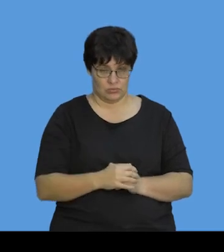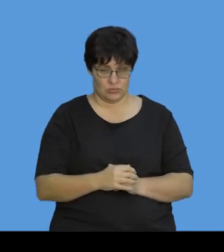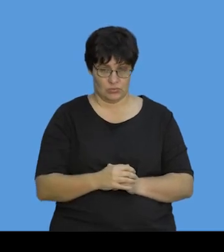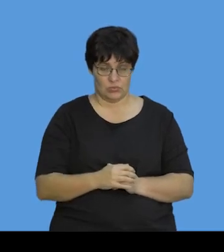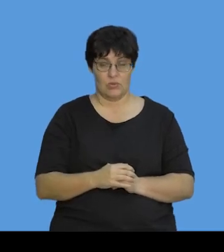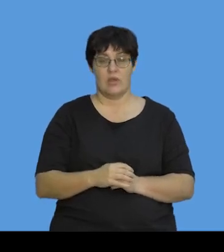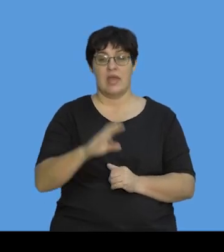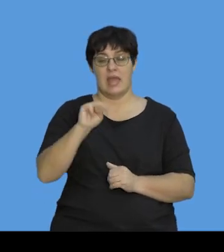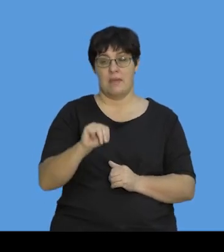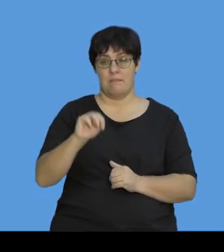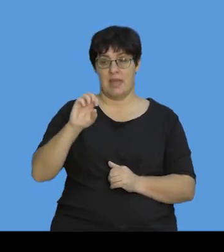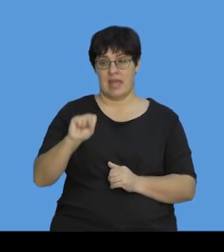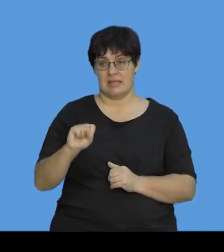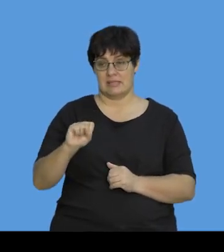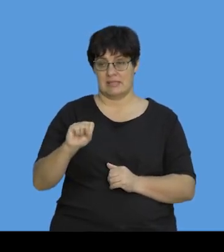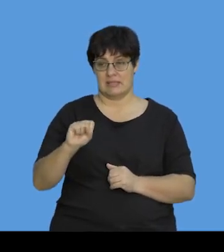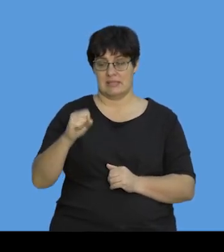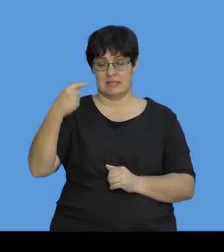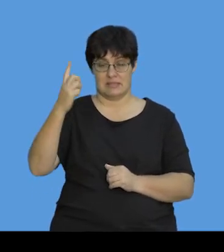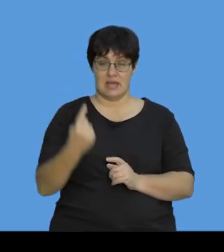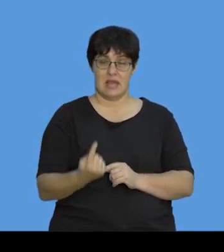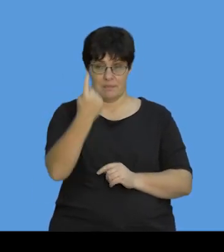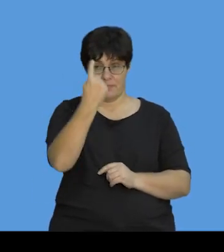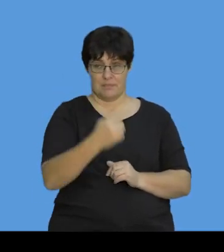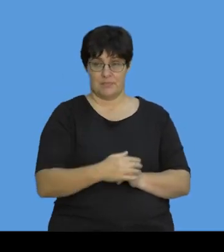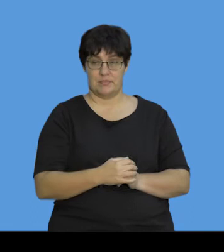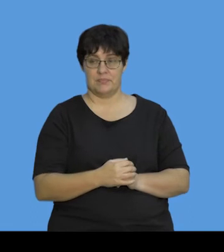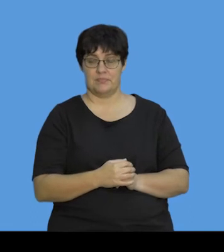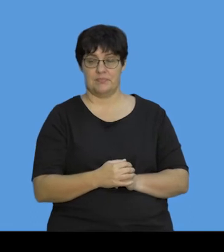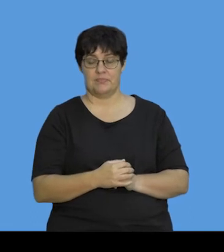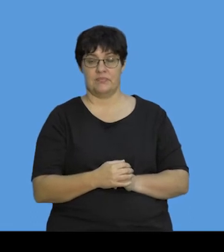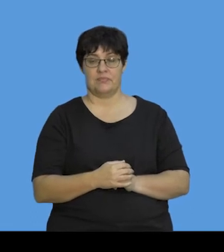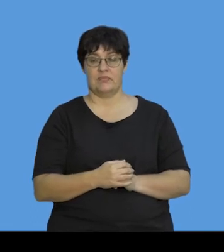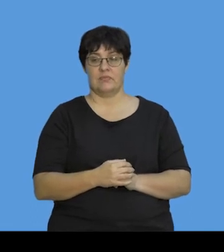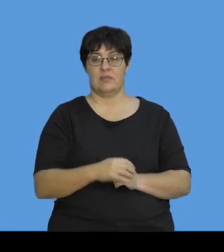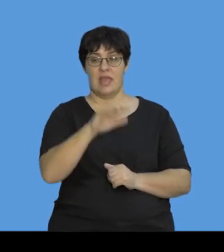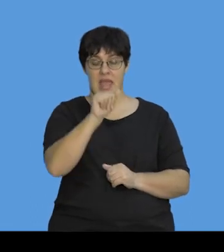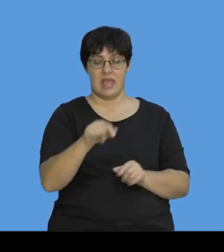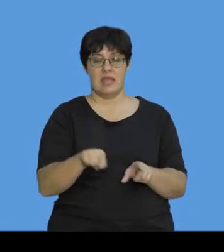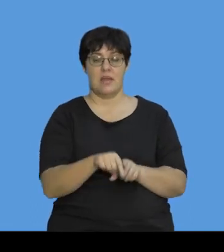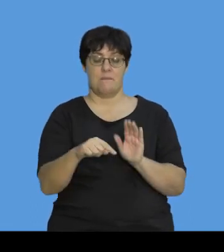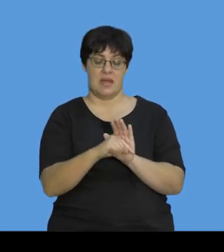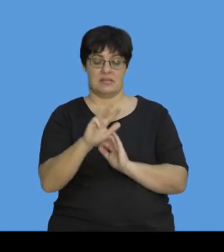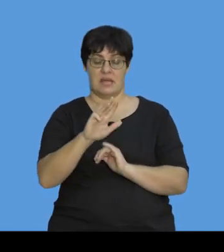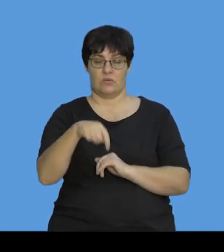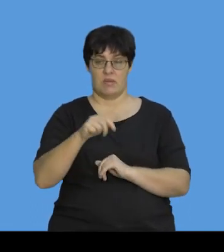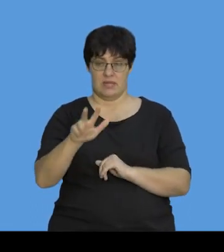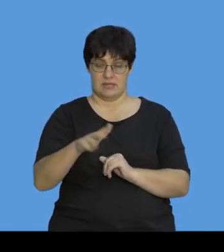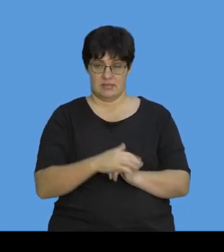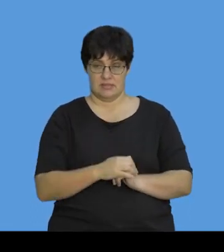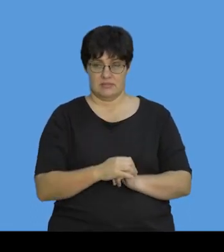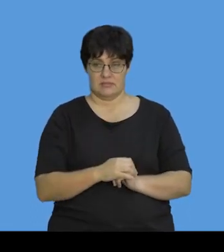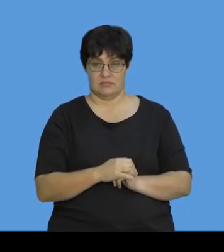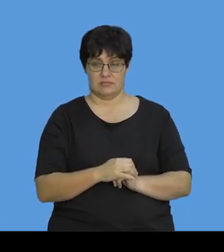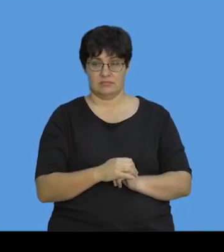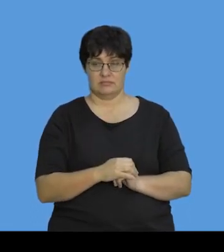23,52 meters per second, and it's up. A is minus 9,8.